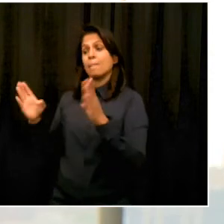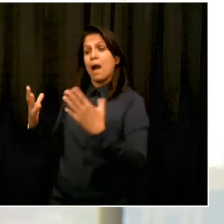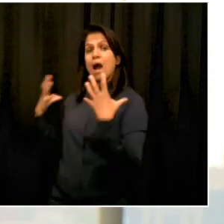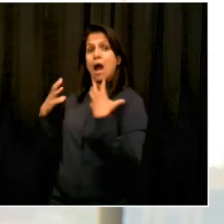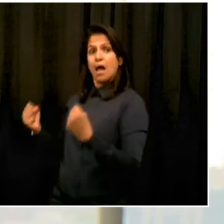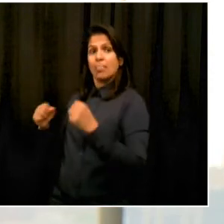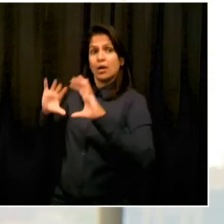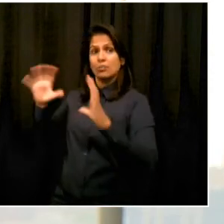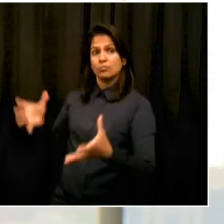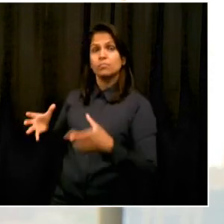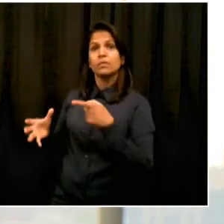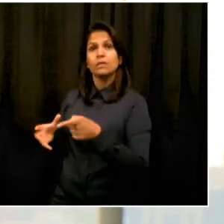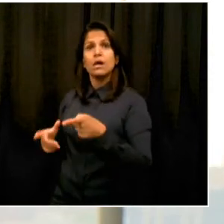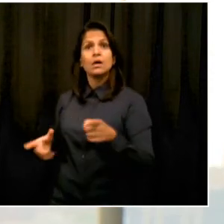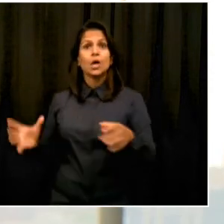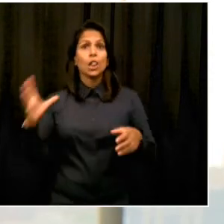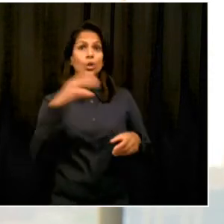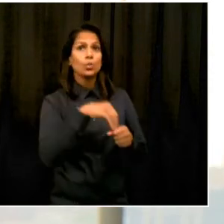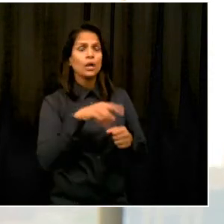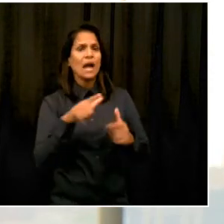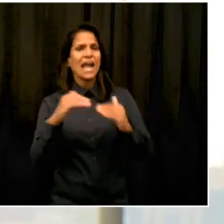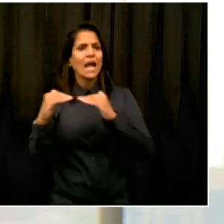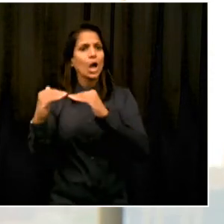the pillars of our future.